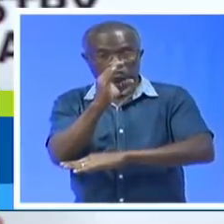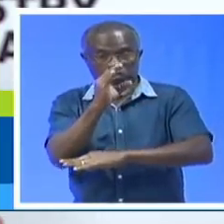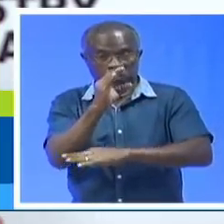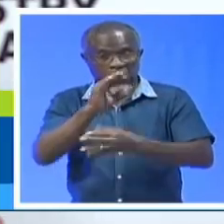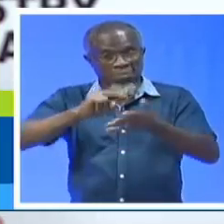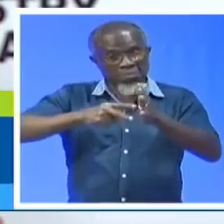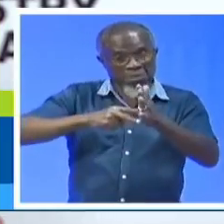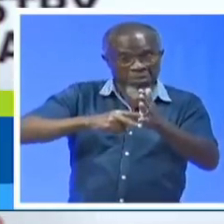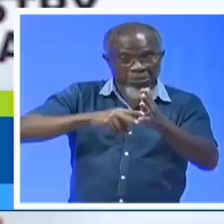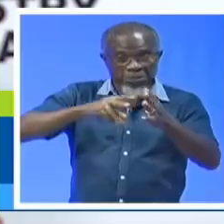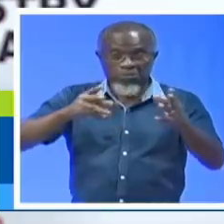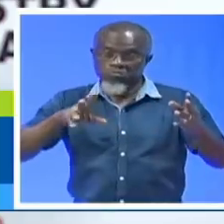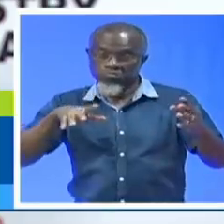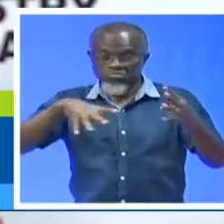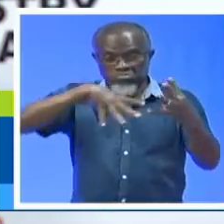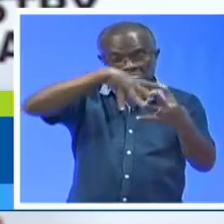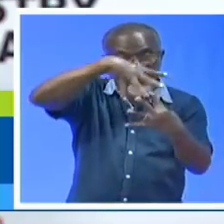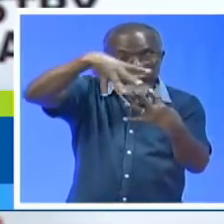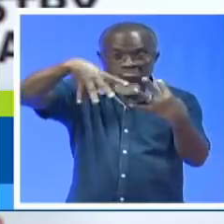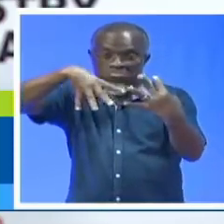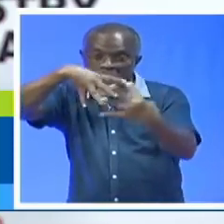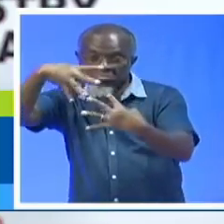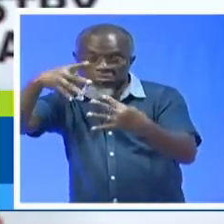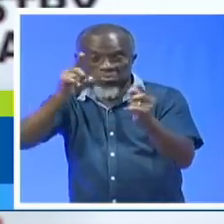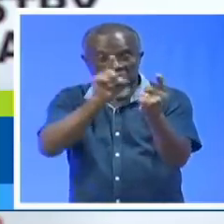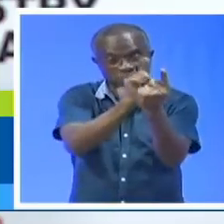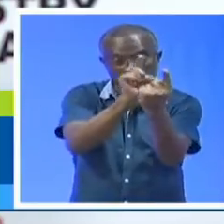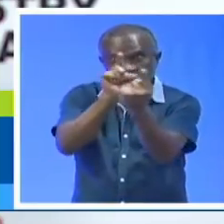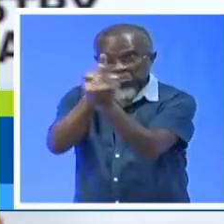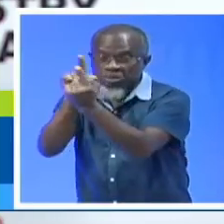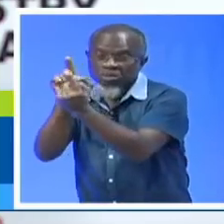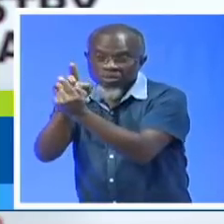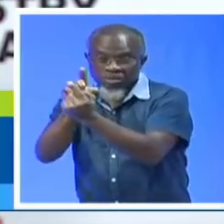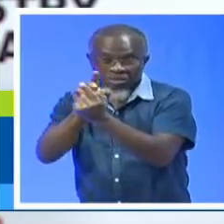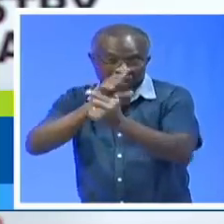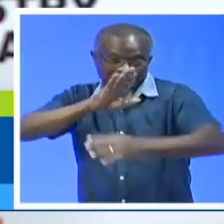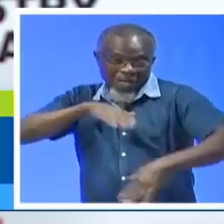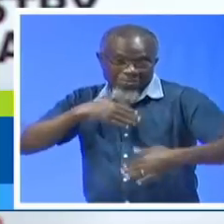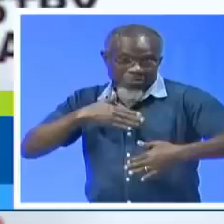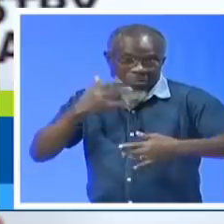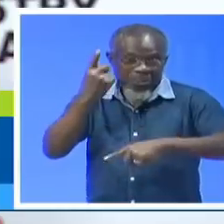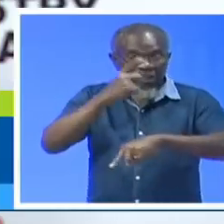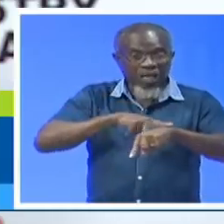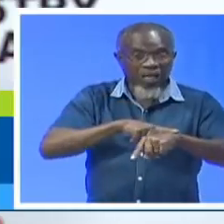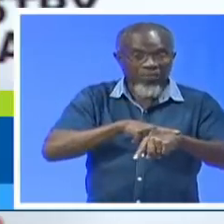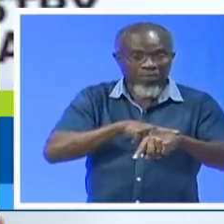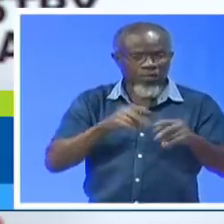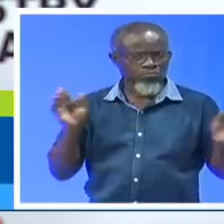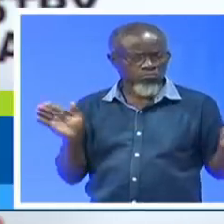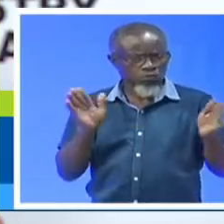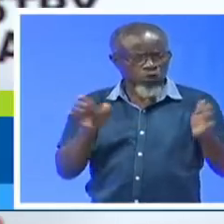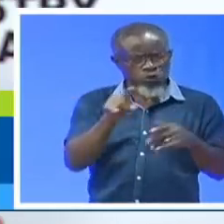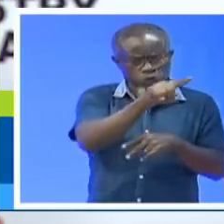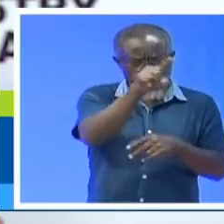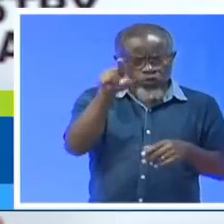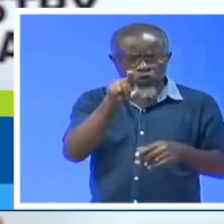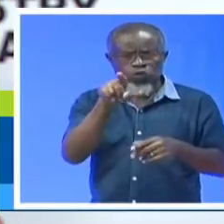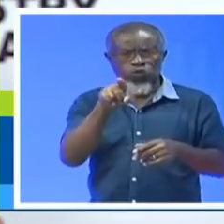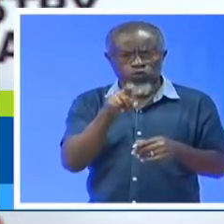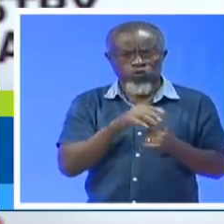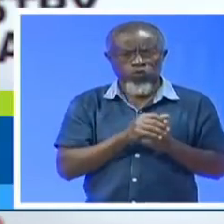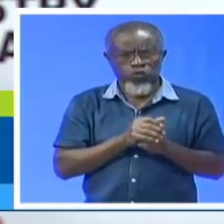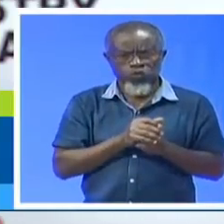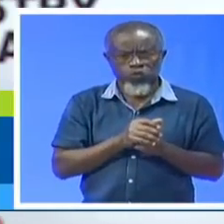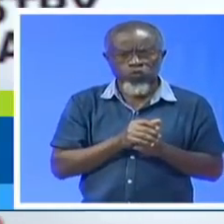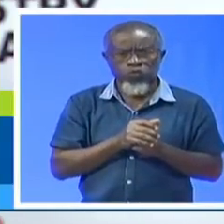gatherings, and is a joyful time, I want to urge the population that the public health